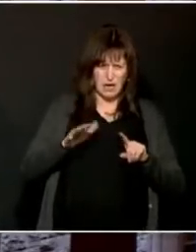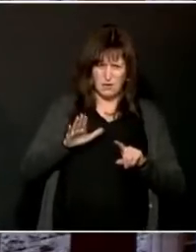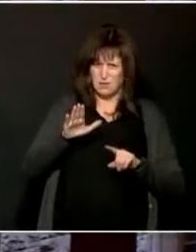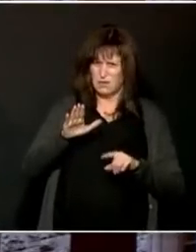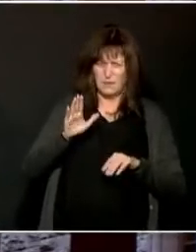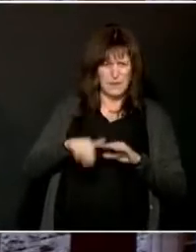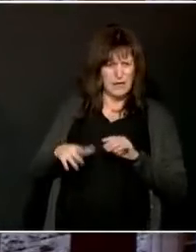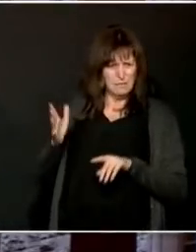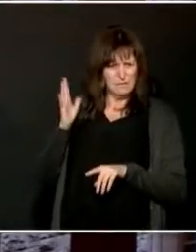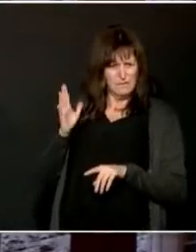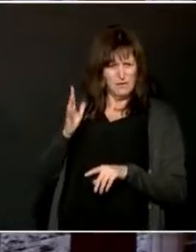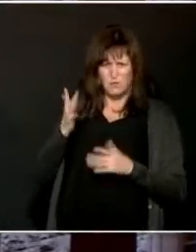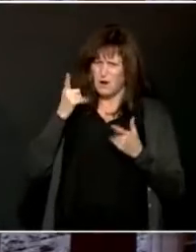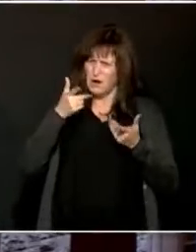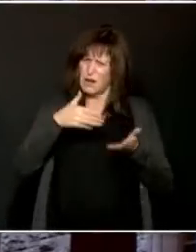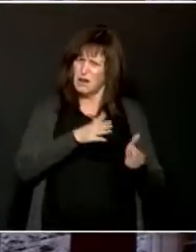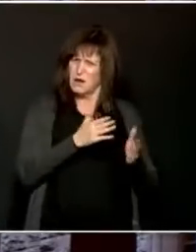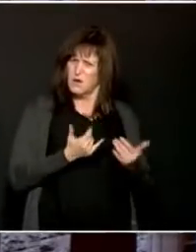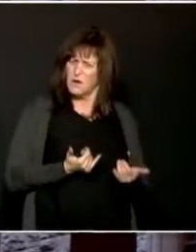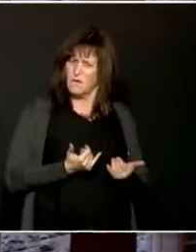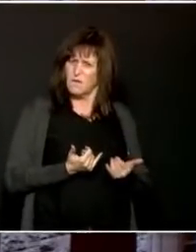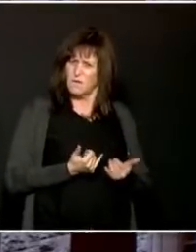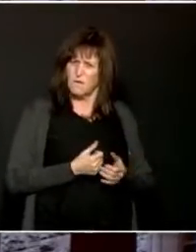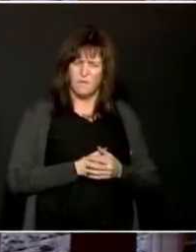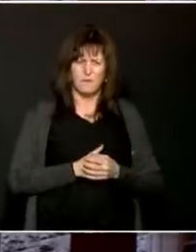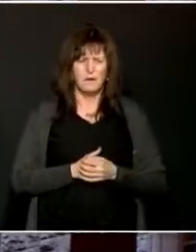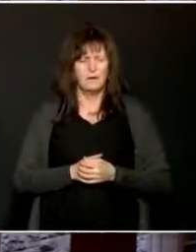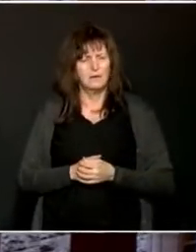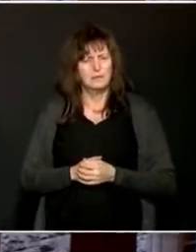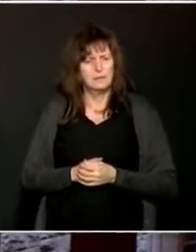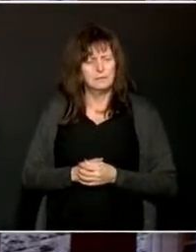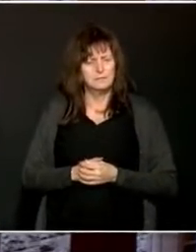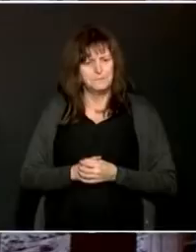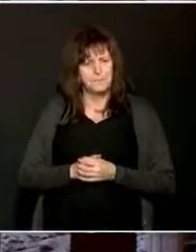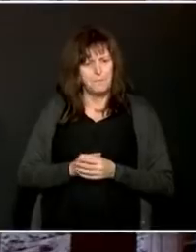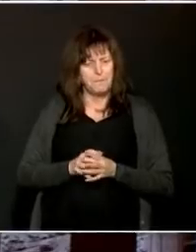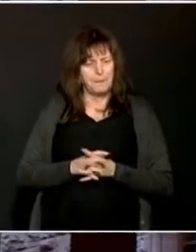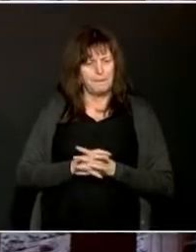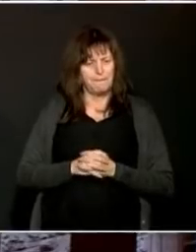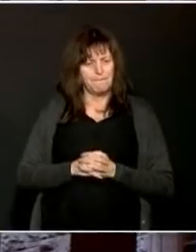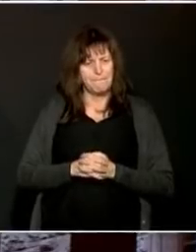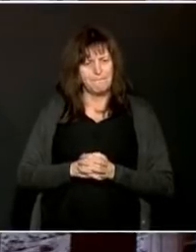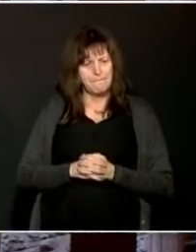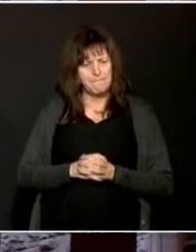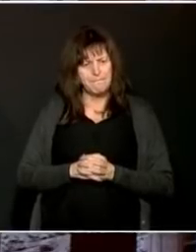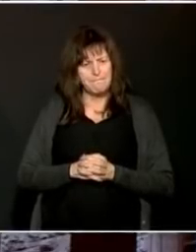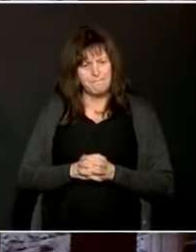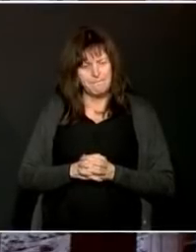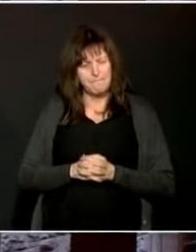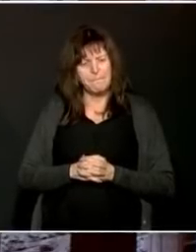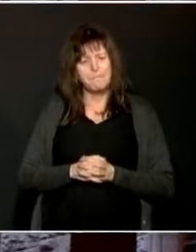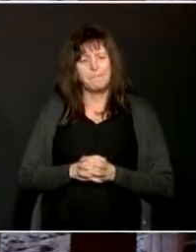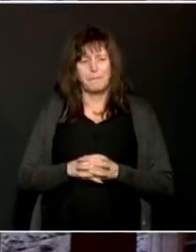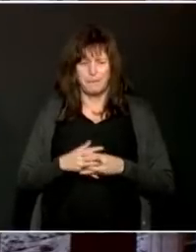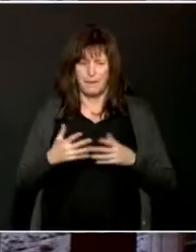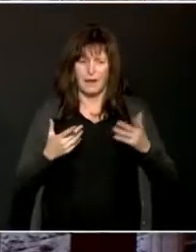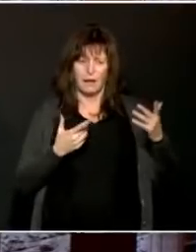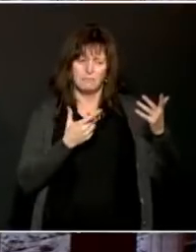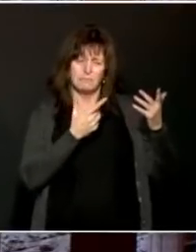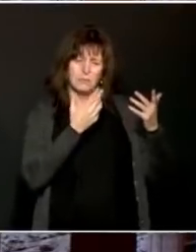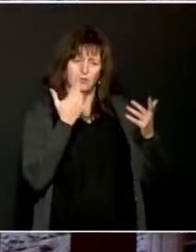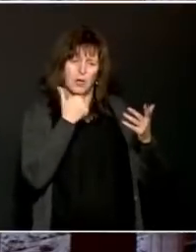So in that, we're a strong request to look at some consideration because some had been doing some matters